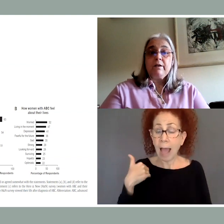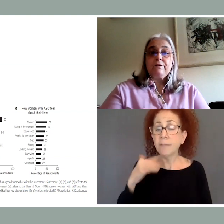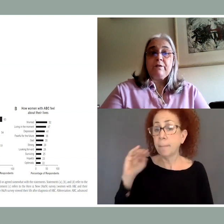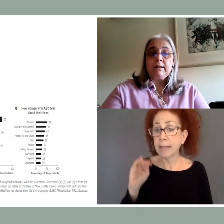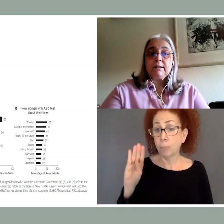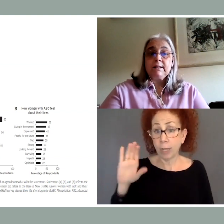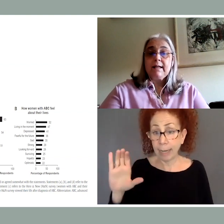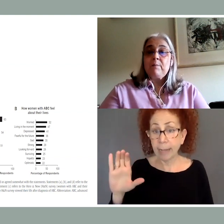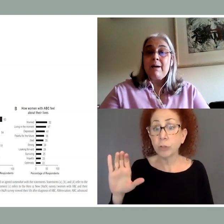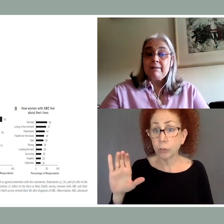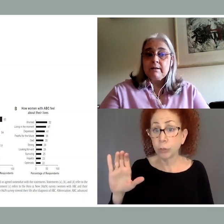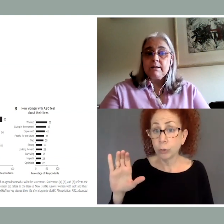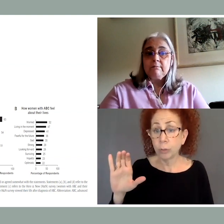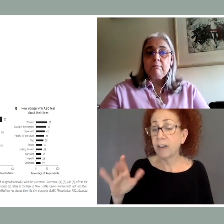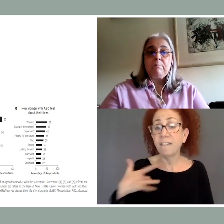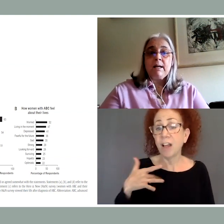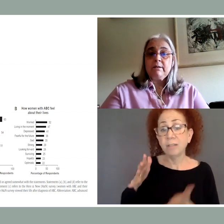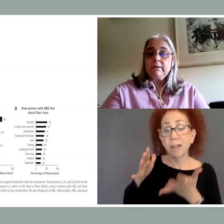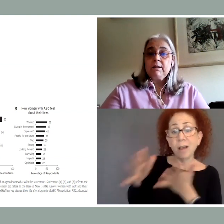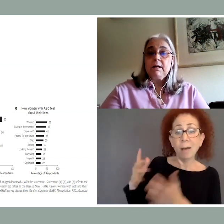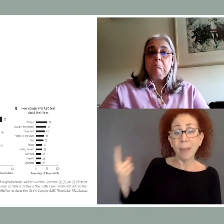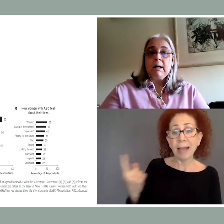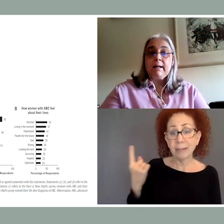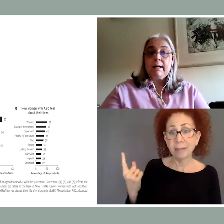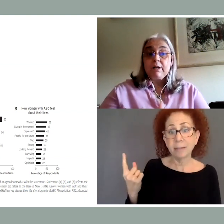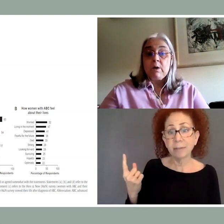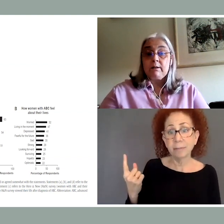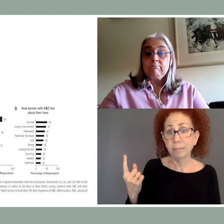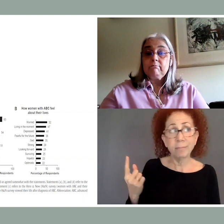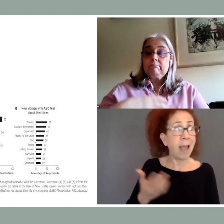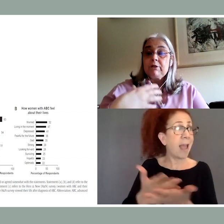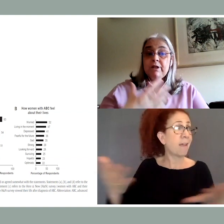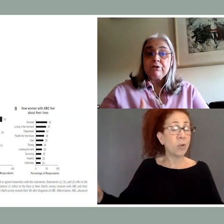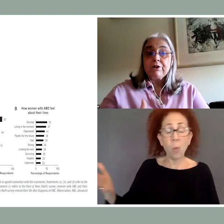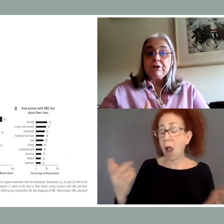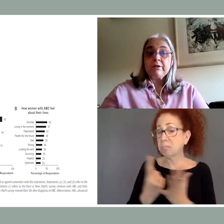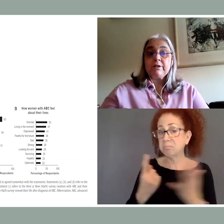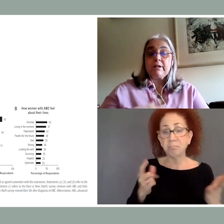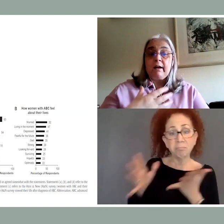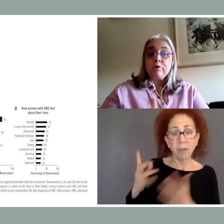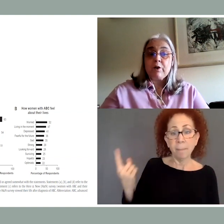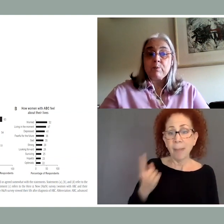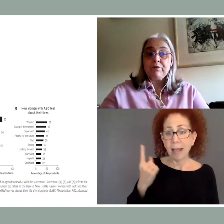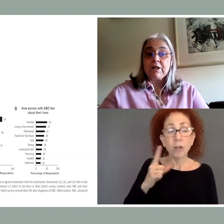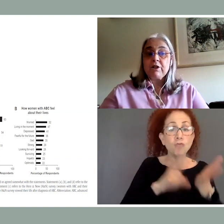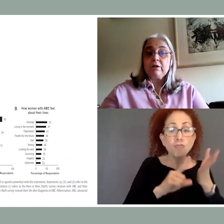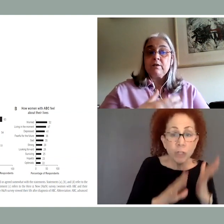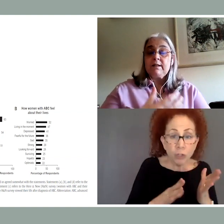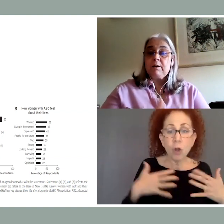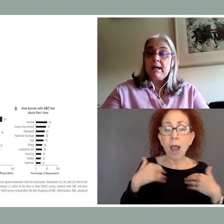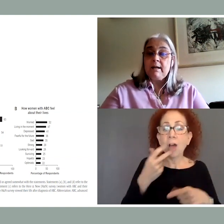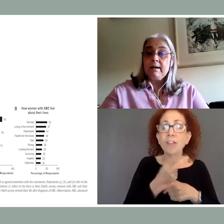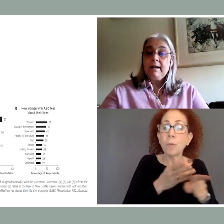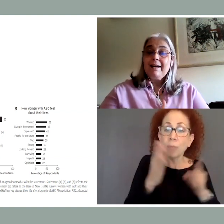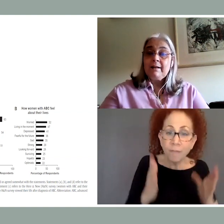cancer felt abandoned by everyone, the researchers, the healthcare professionals,